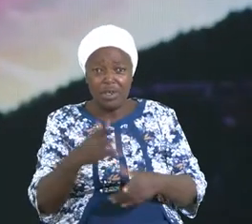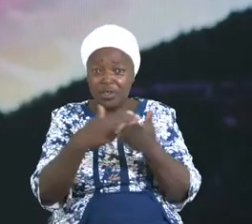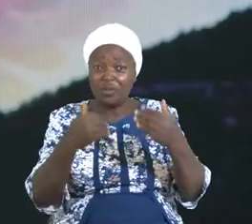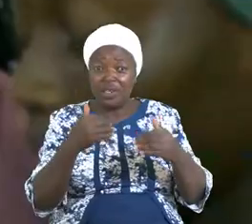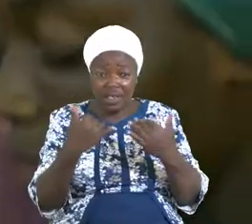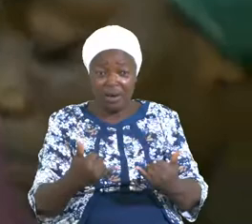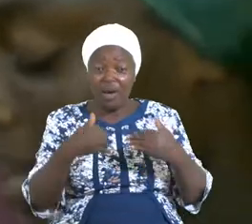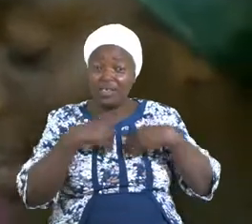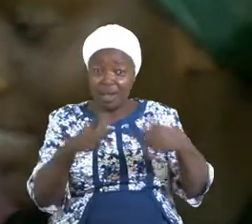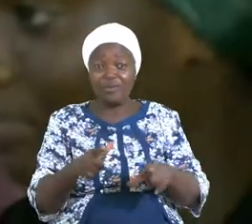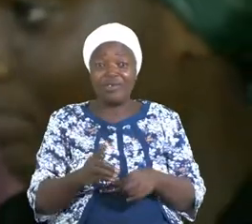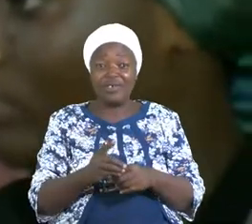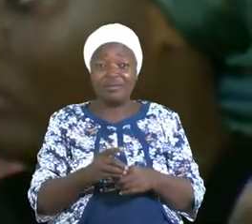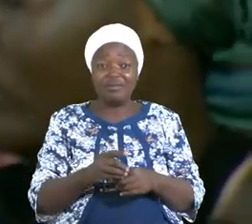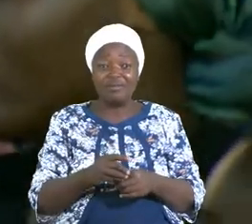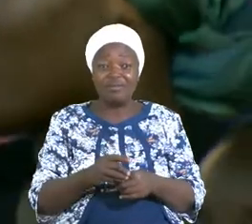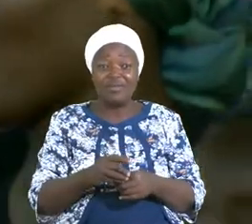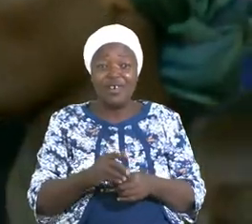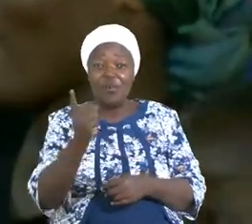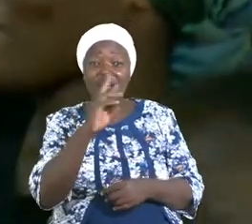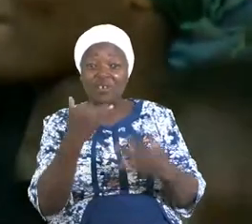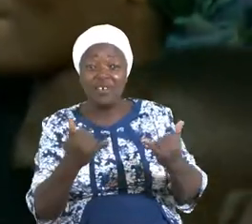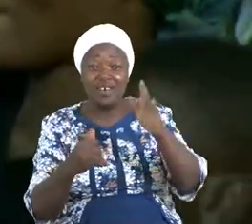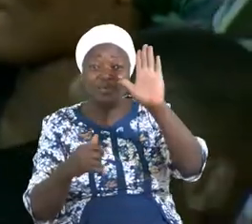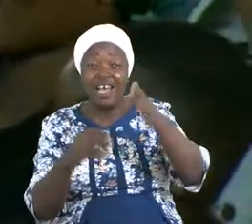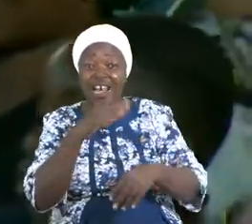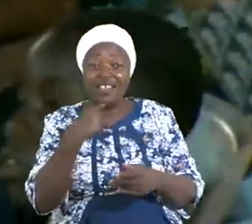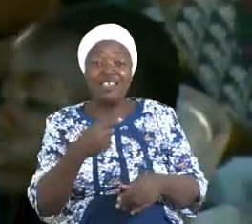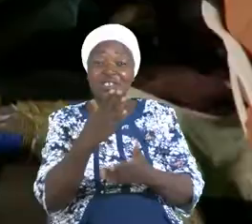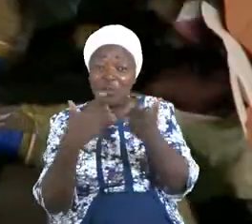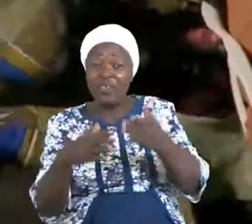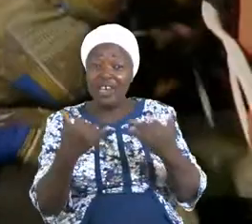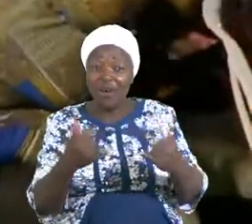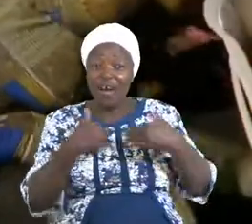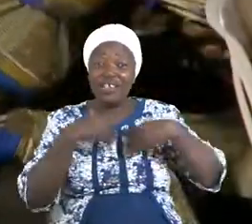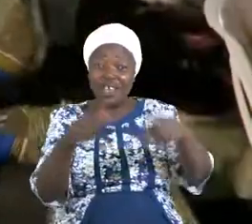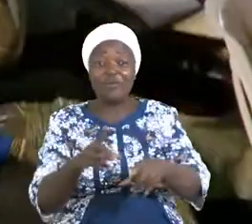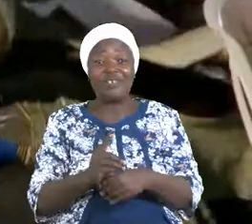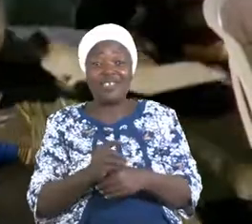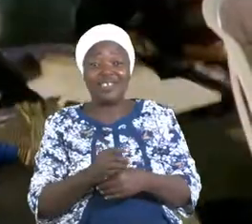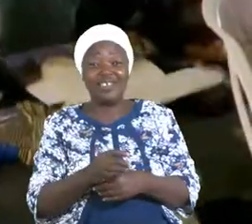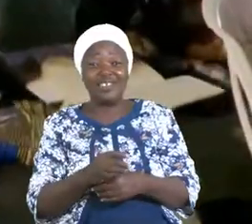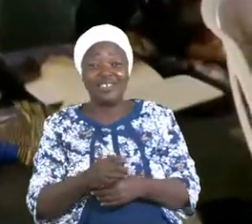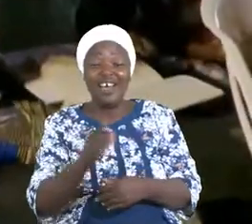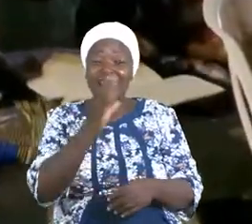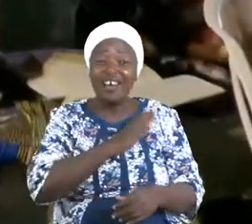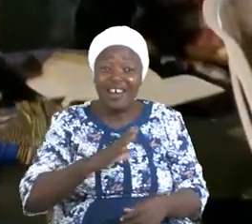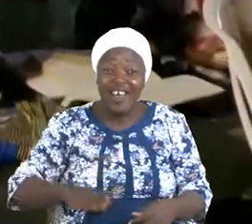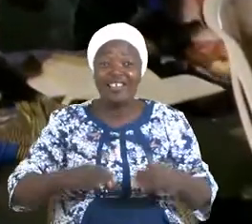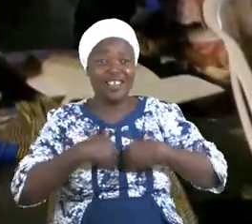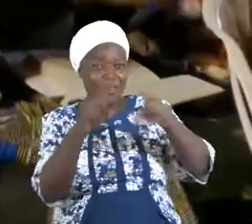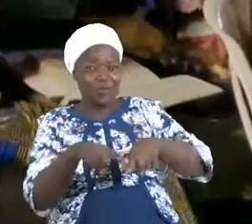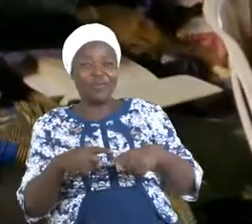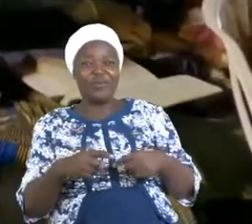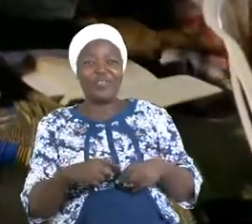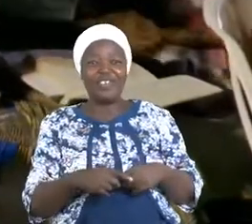has happened. Where are you? I said something now has happened. Christ has come. The